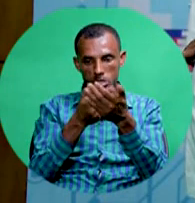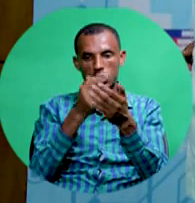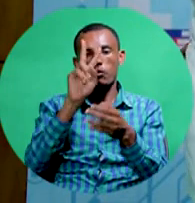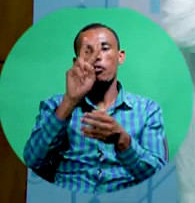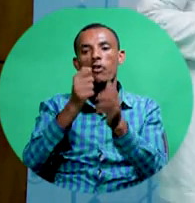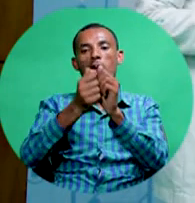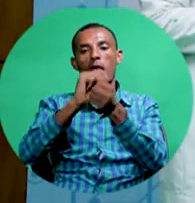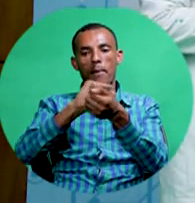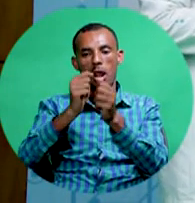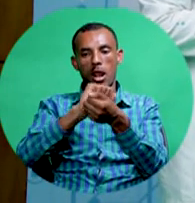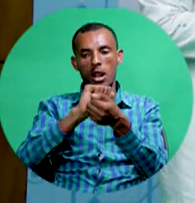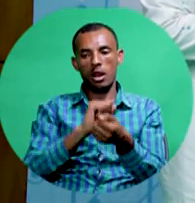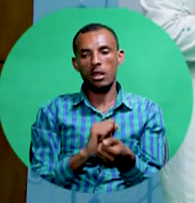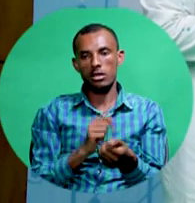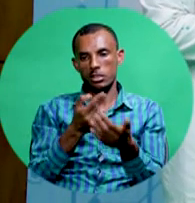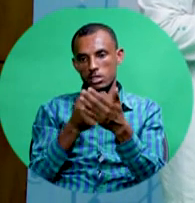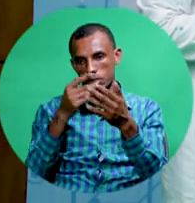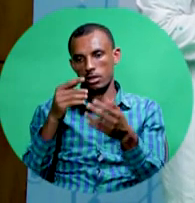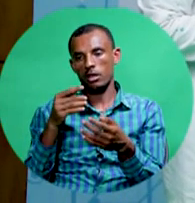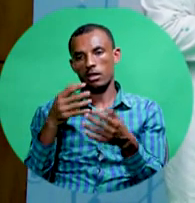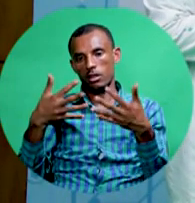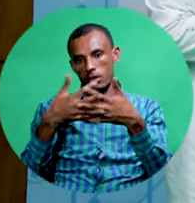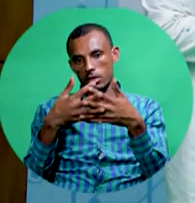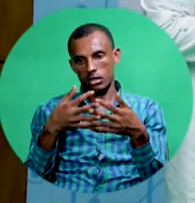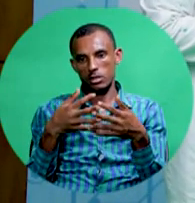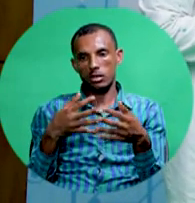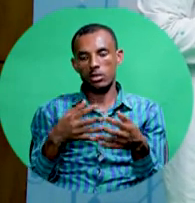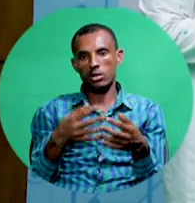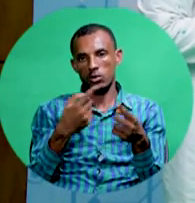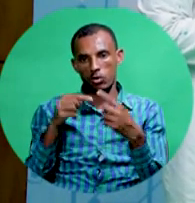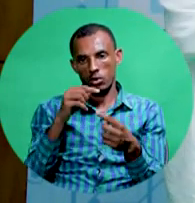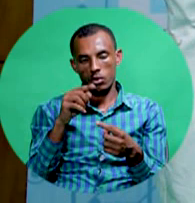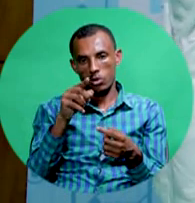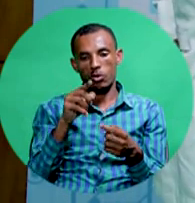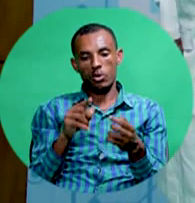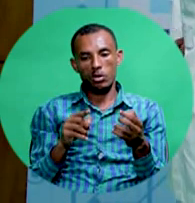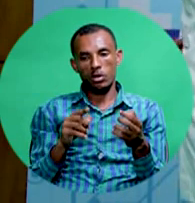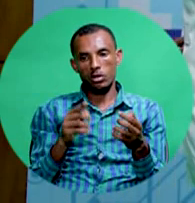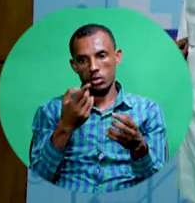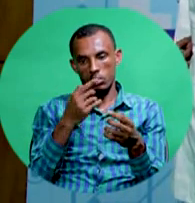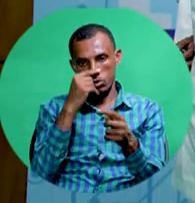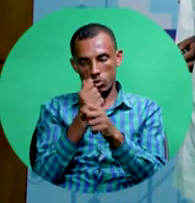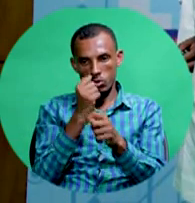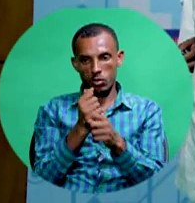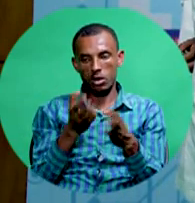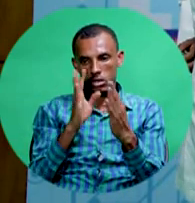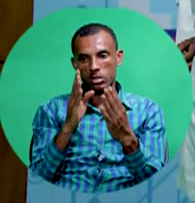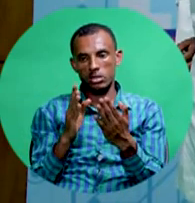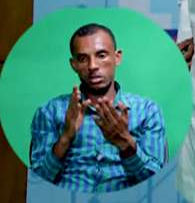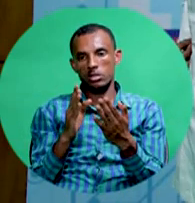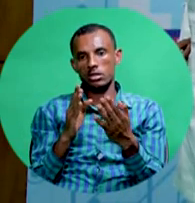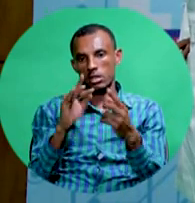to change this integration variable into u so to do that let's take or